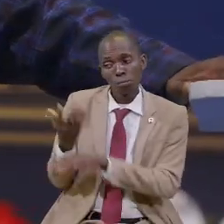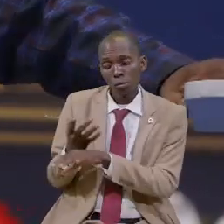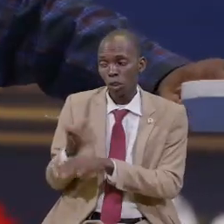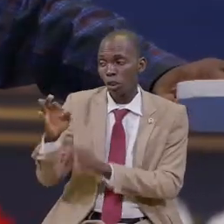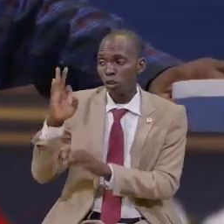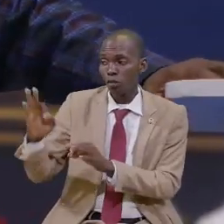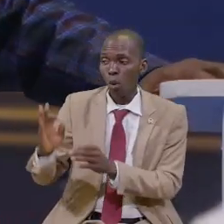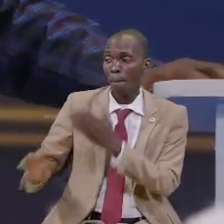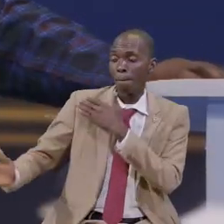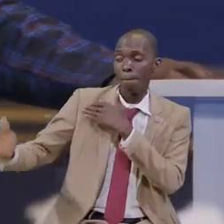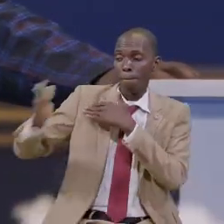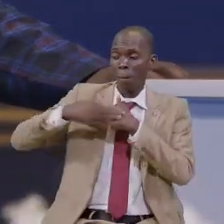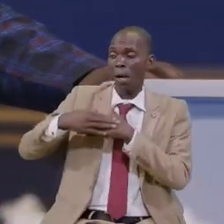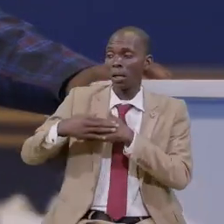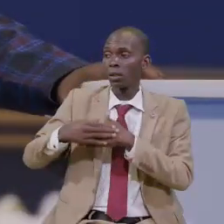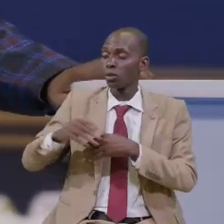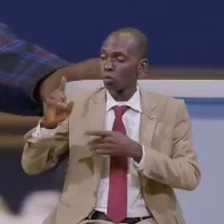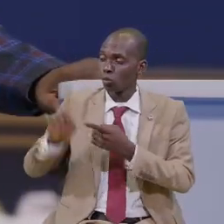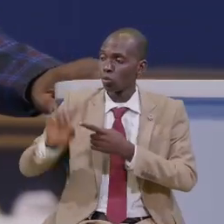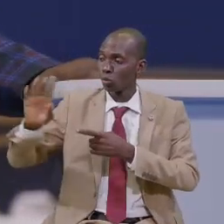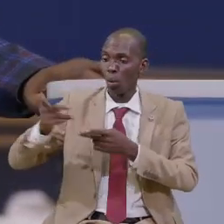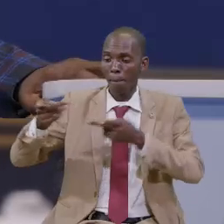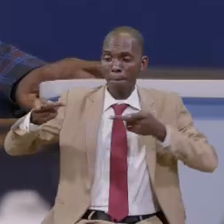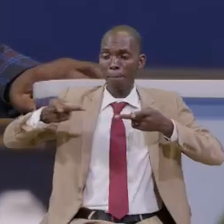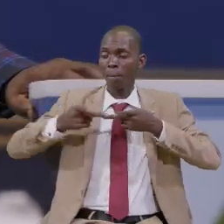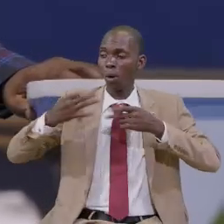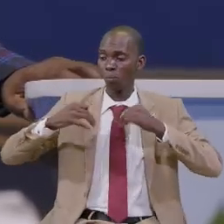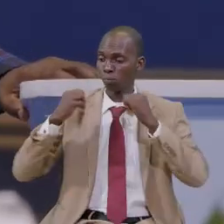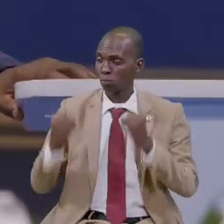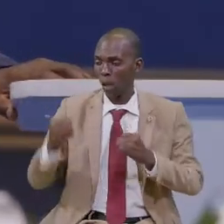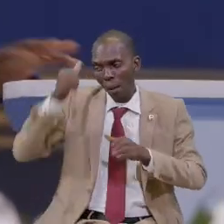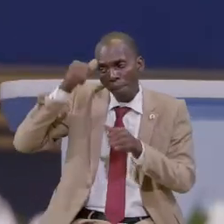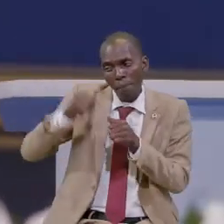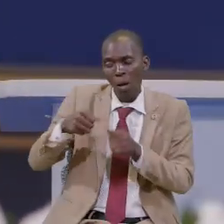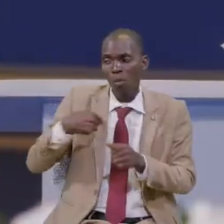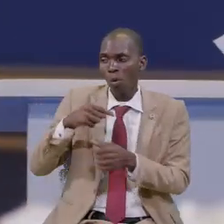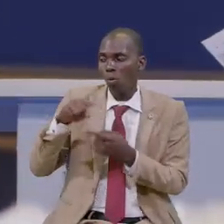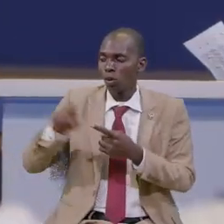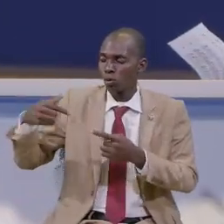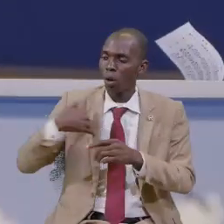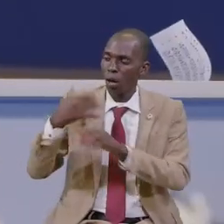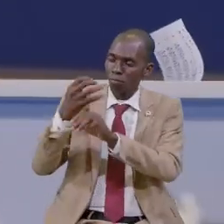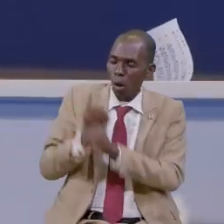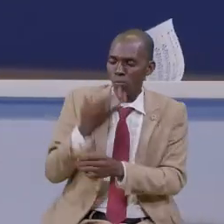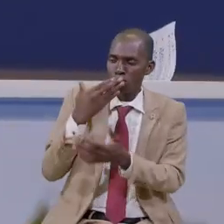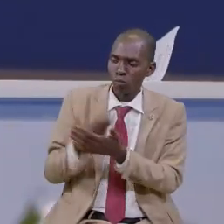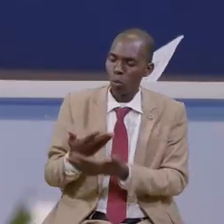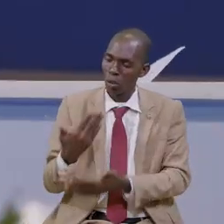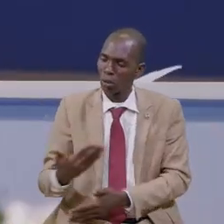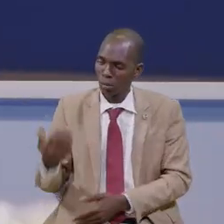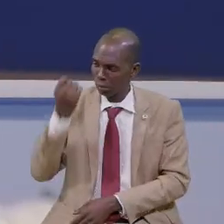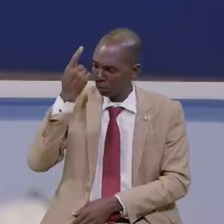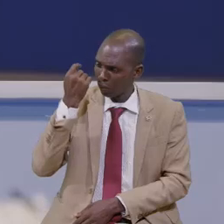me. Remember me. When things become good for you. And he forgot him.